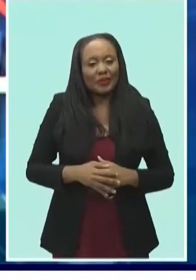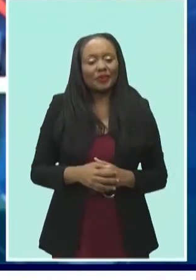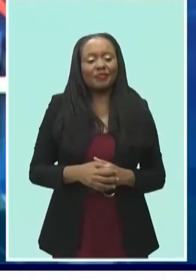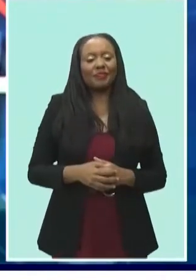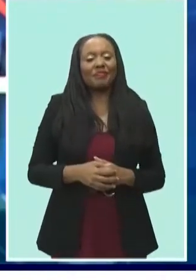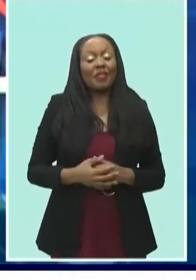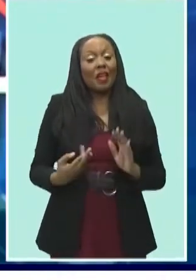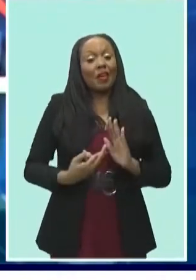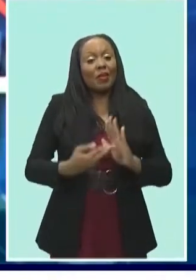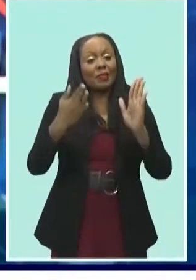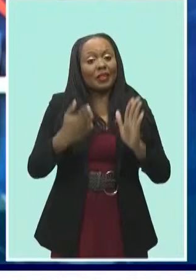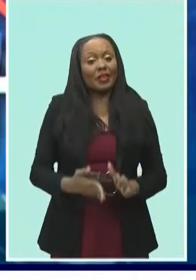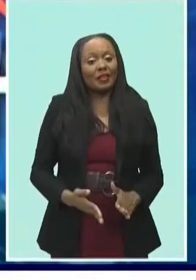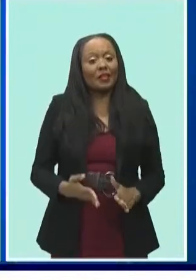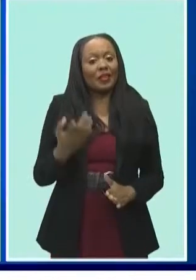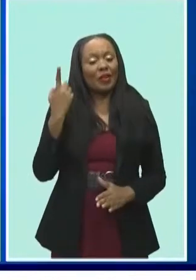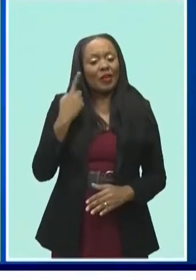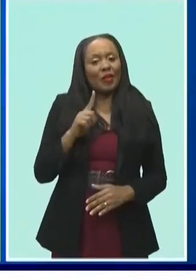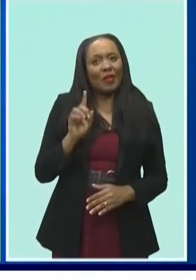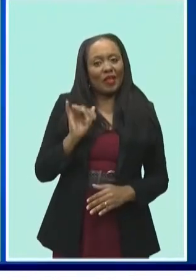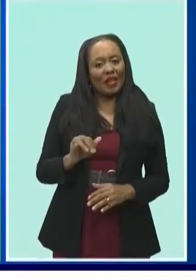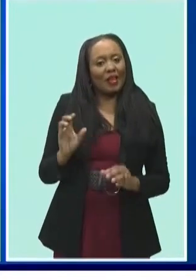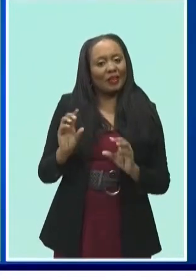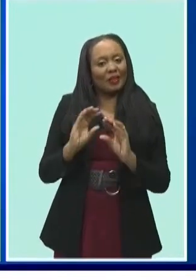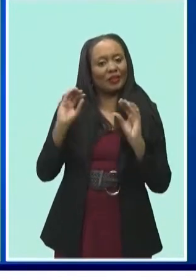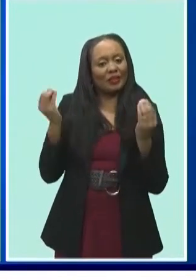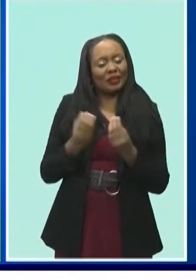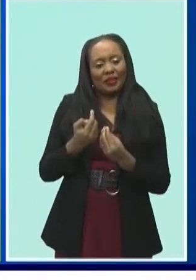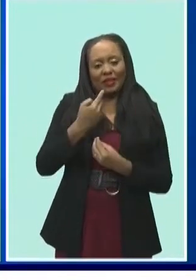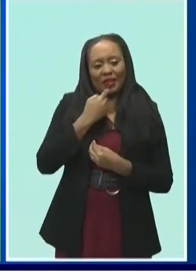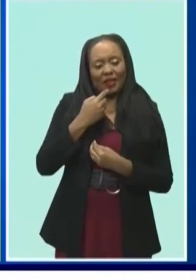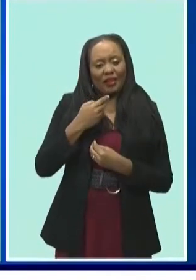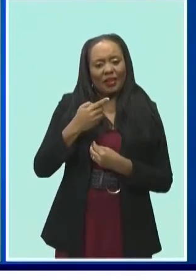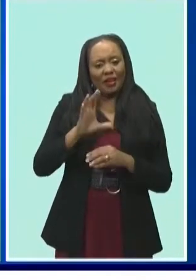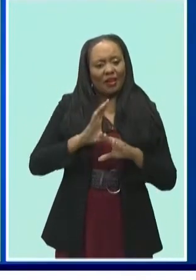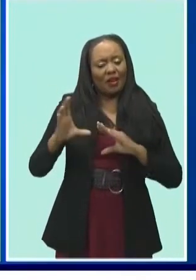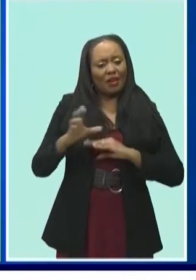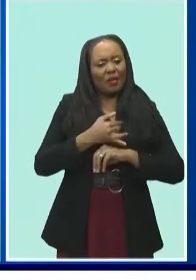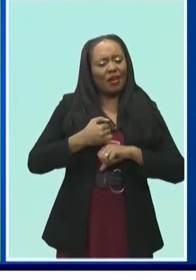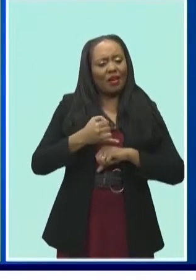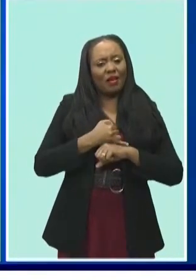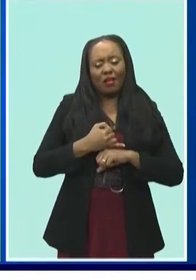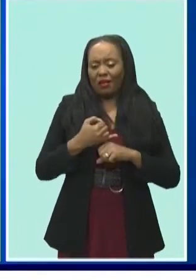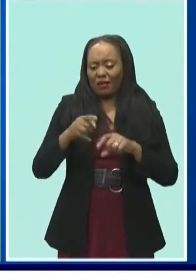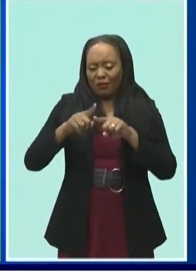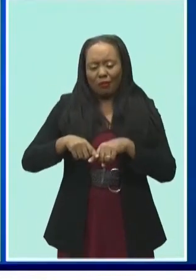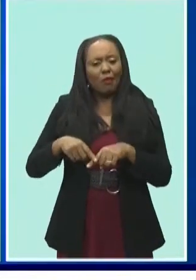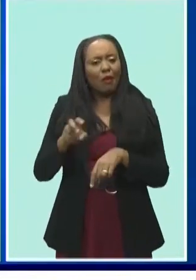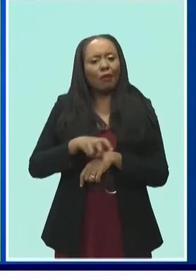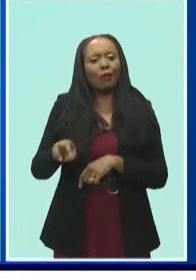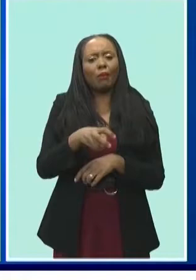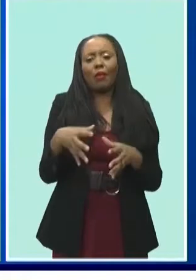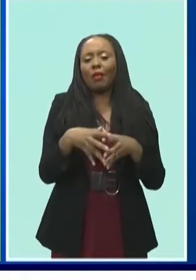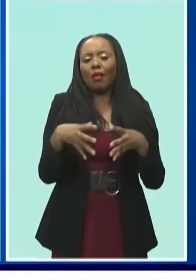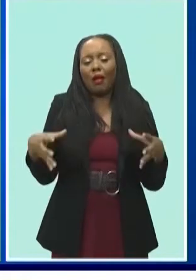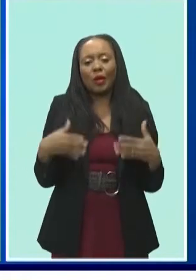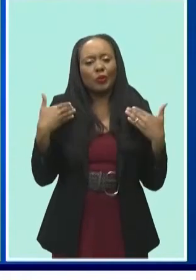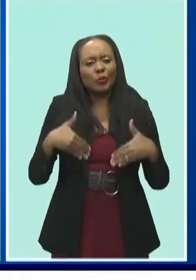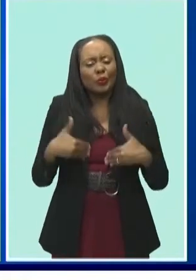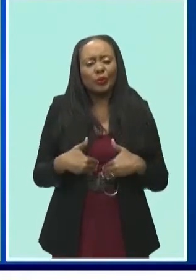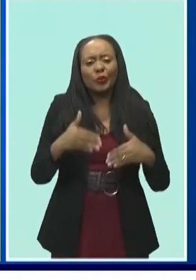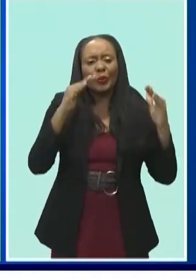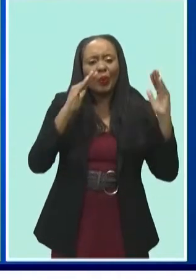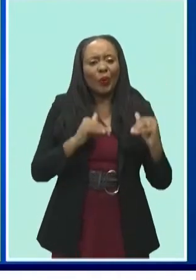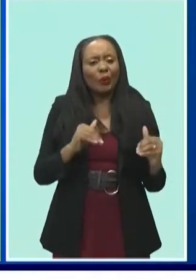Association, Patricia Afonso Das, notes that our region is often referred to as the most tourism dependent worldwide. She hopes to see